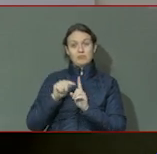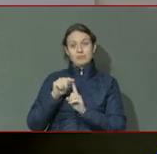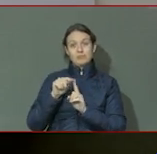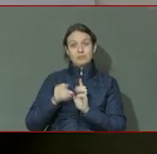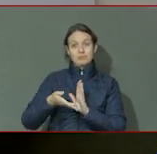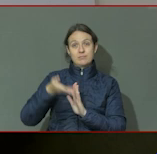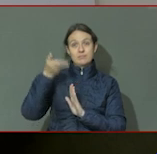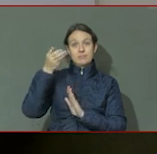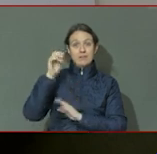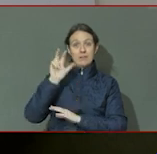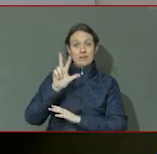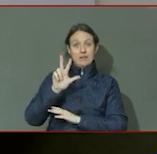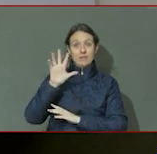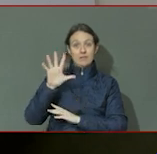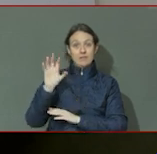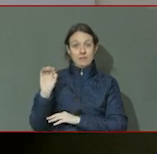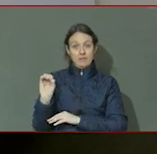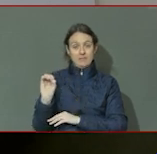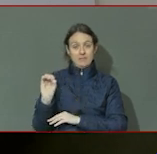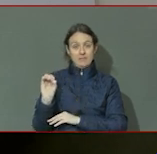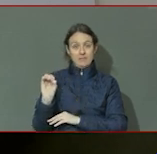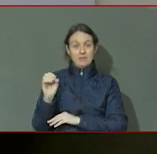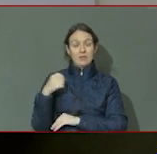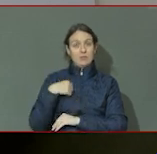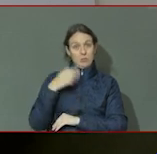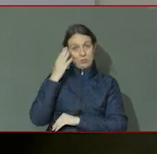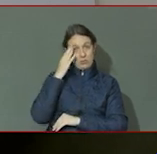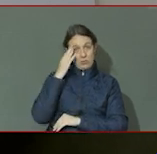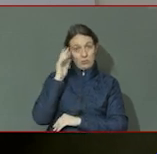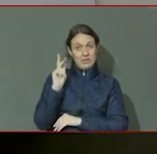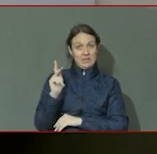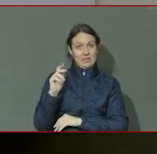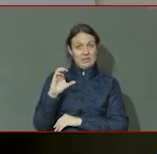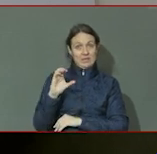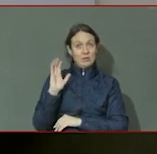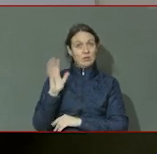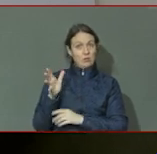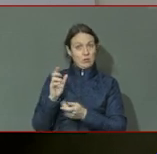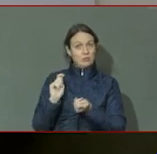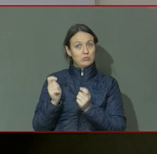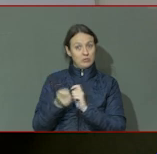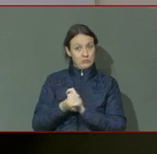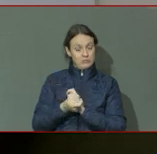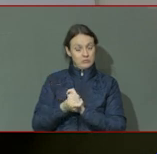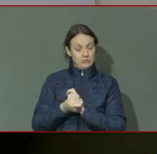to 850. So I know now that the Kc will change, which is